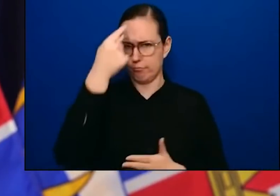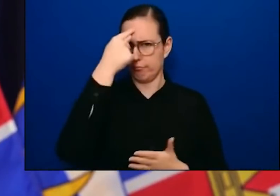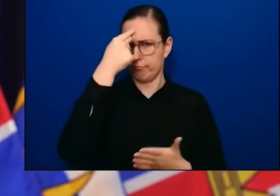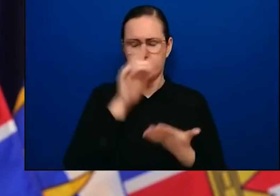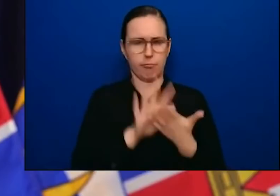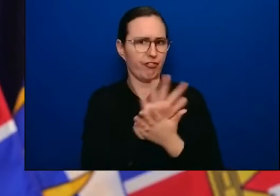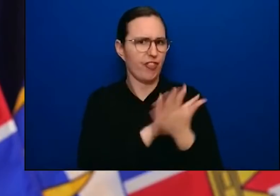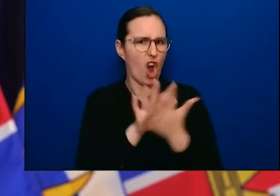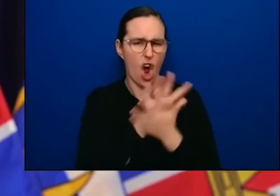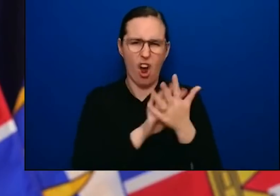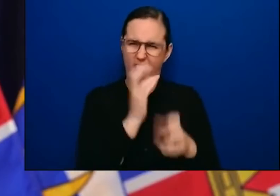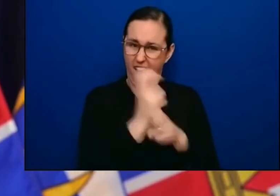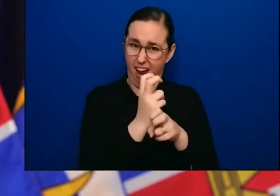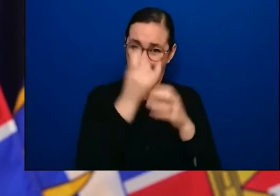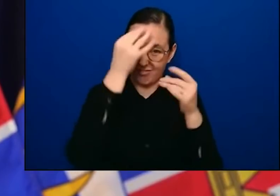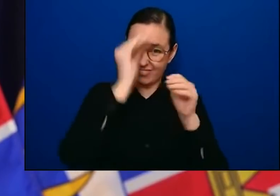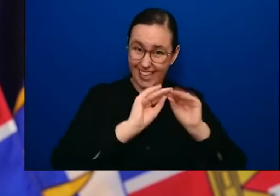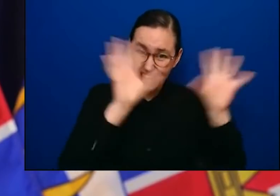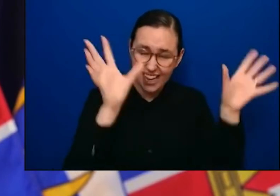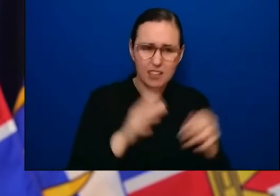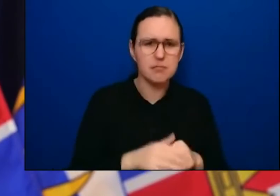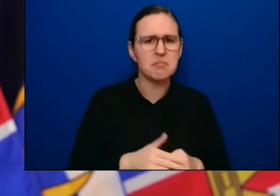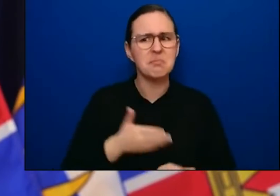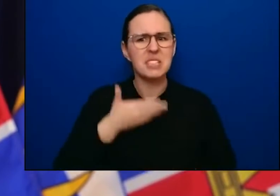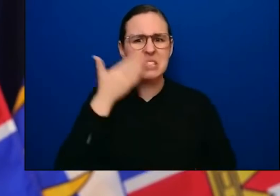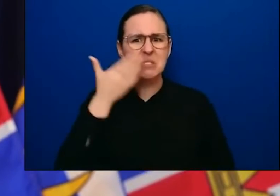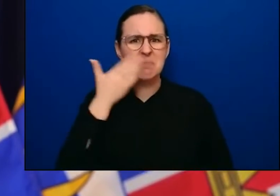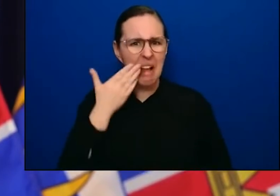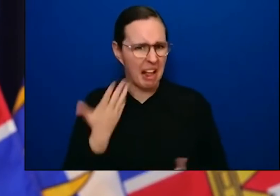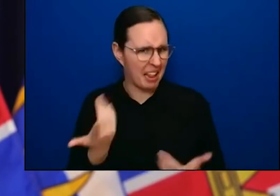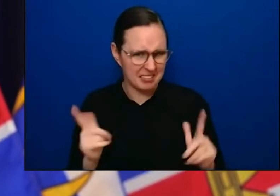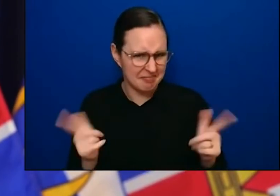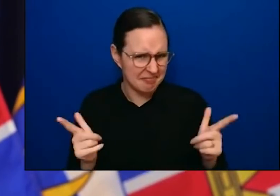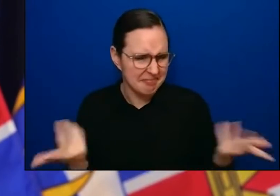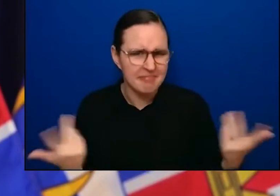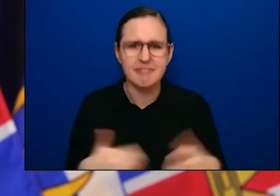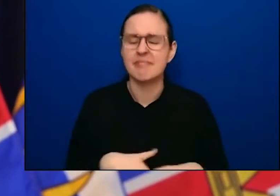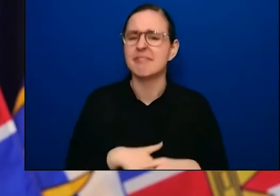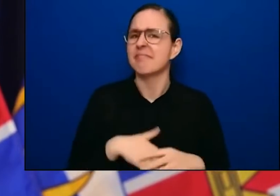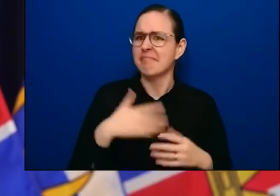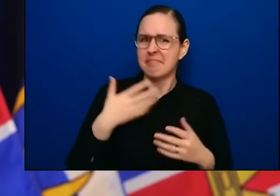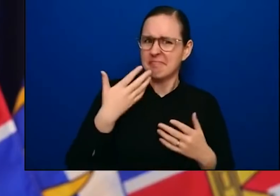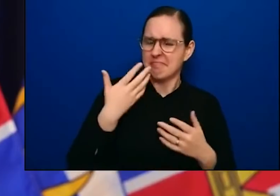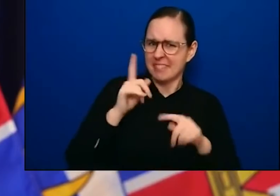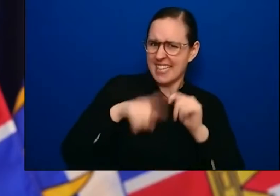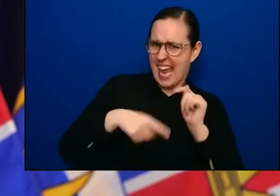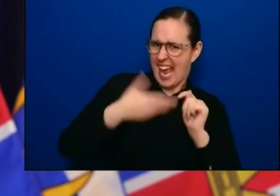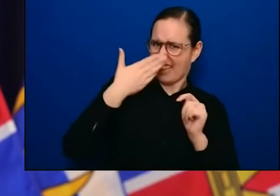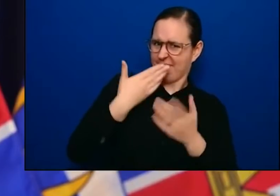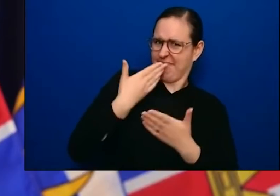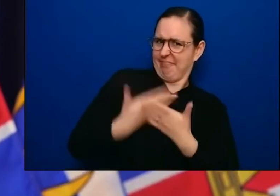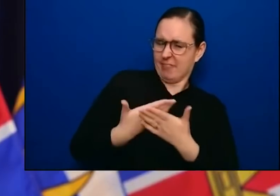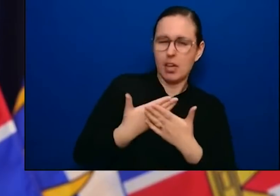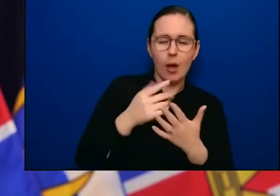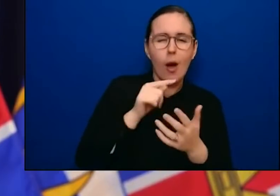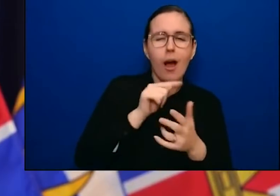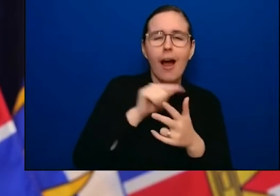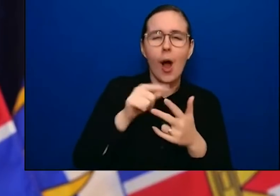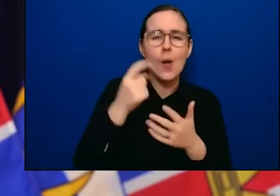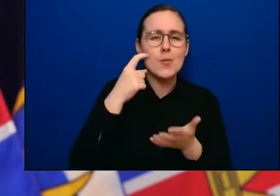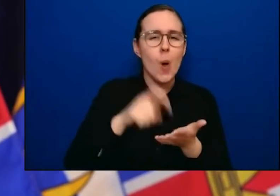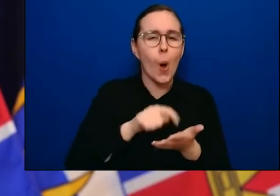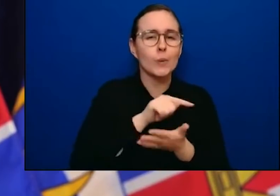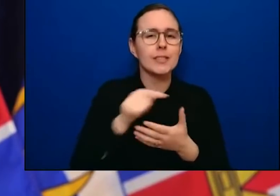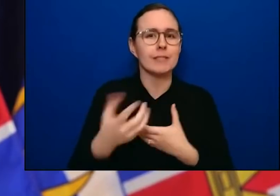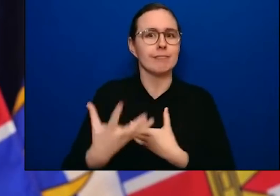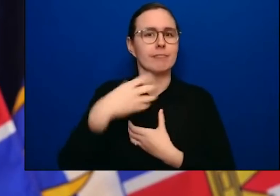more debilitating. So we are still learning a lot about this. And it doesn't mean that if you're feeling really unwell in that period